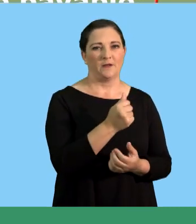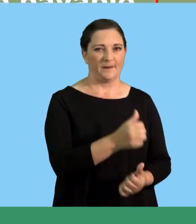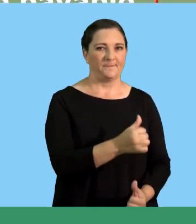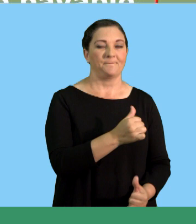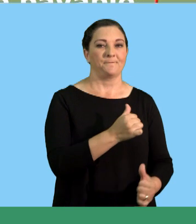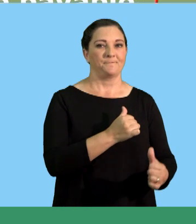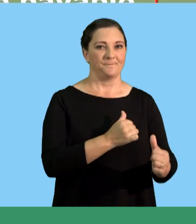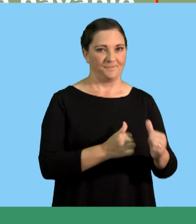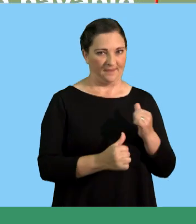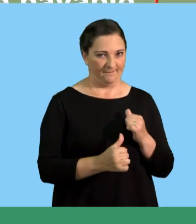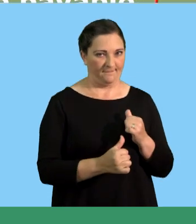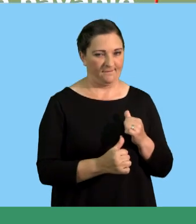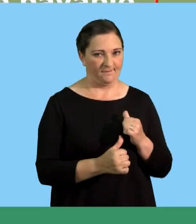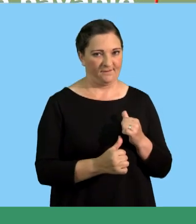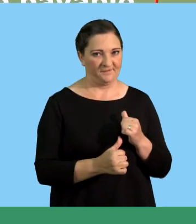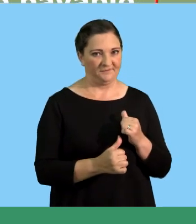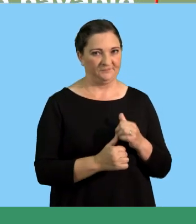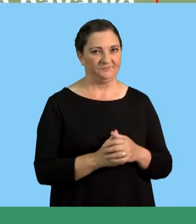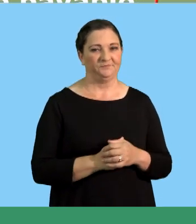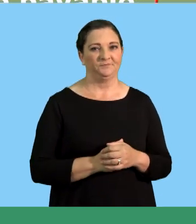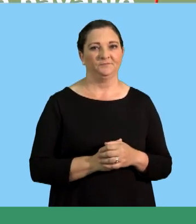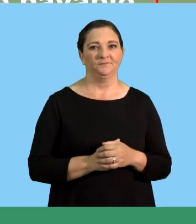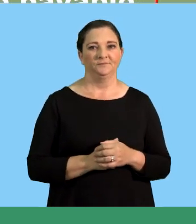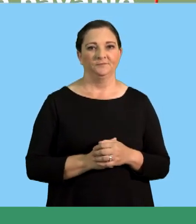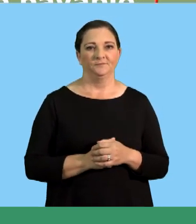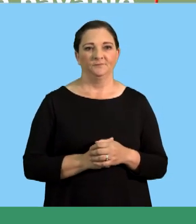return where